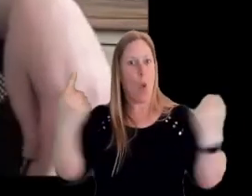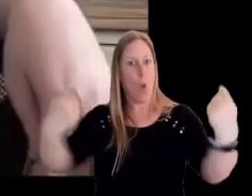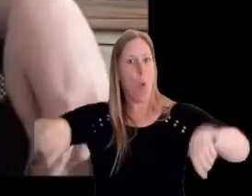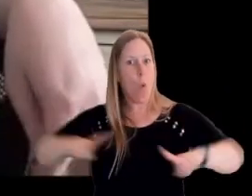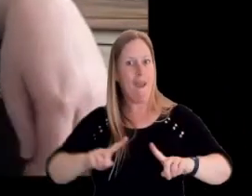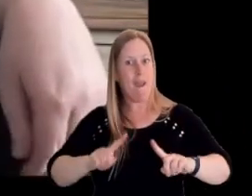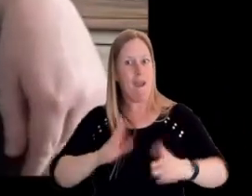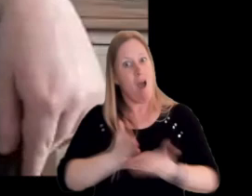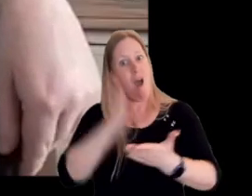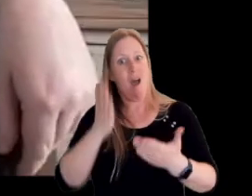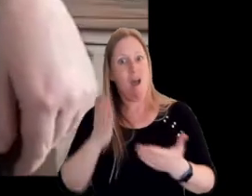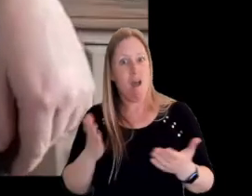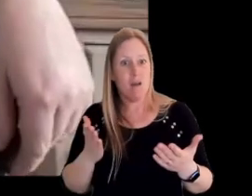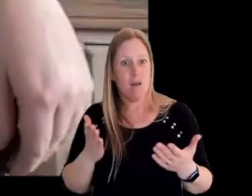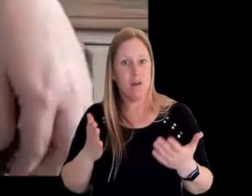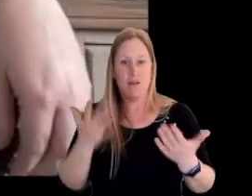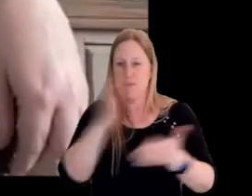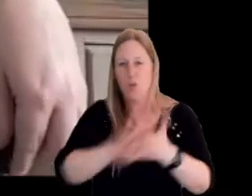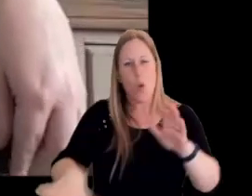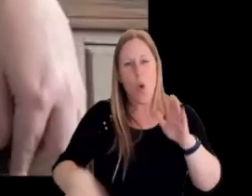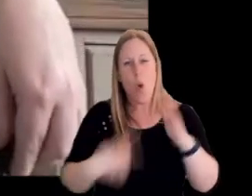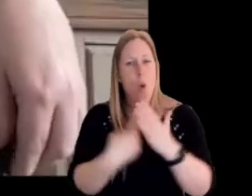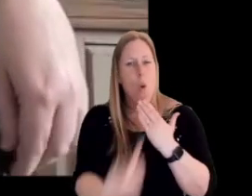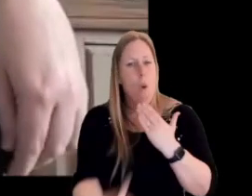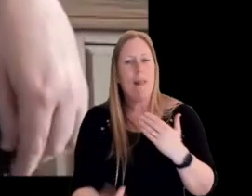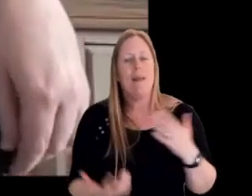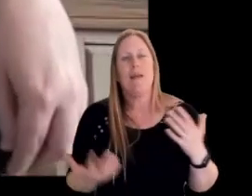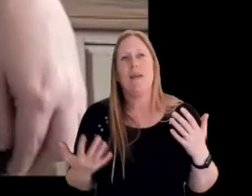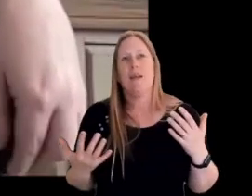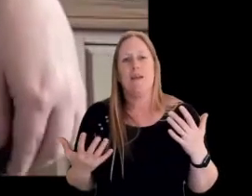of who we are, not just a